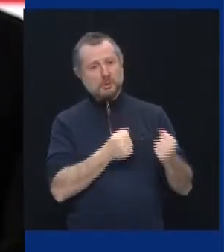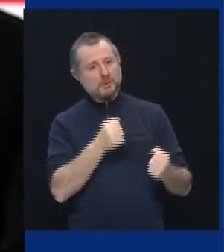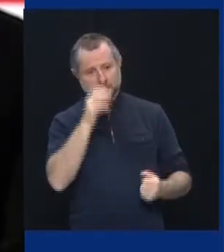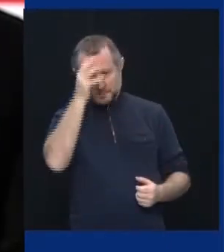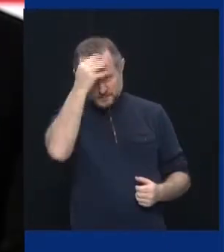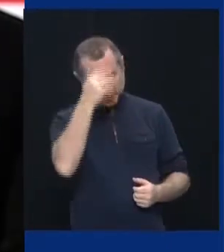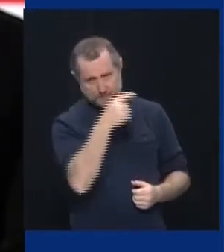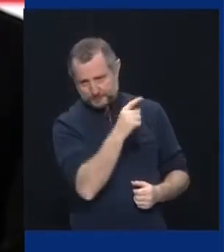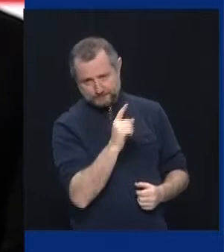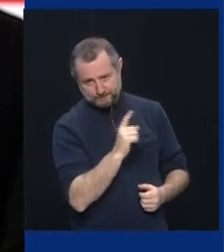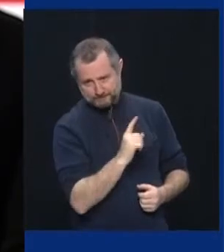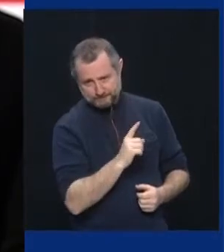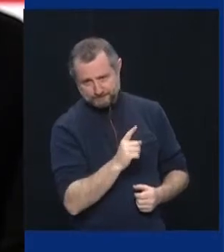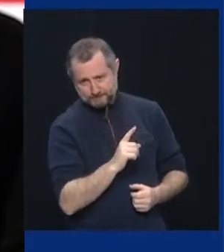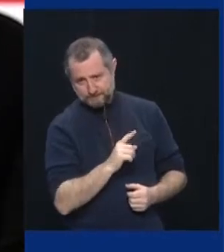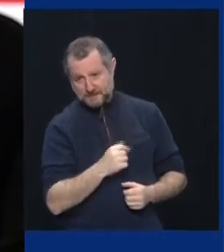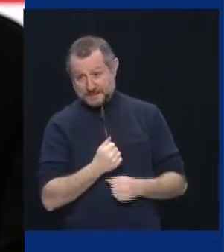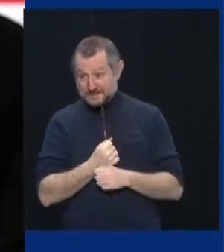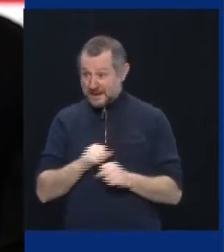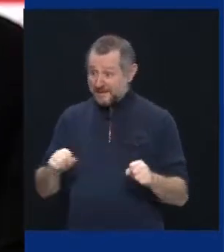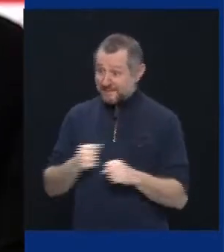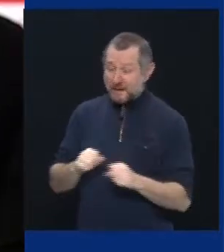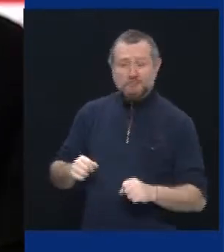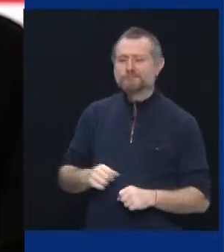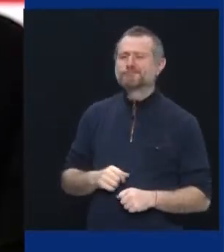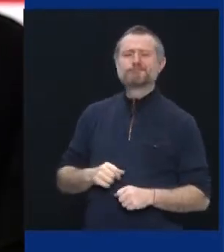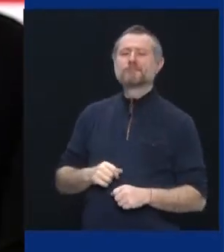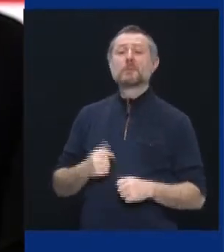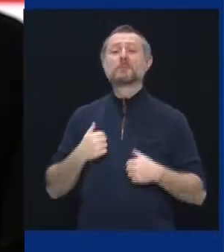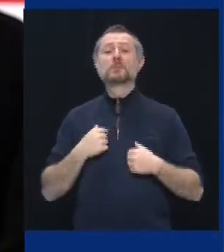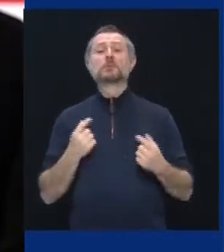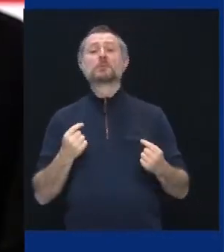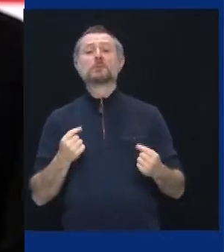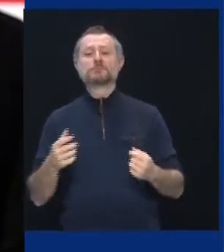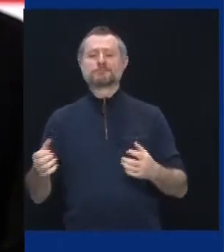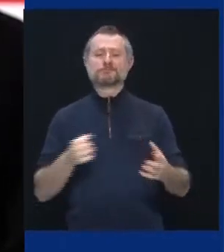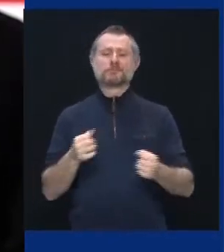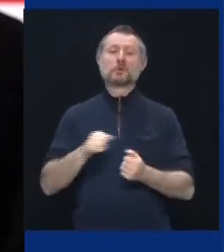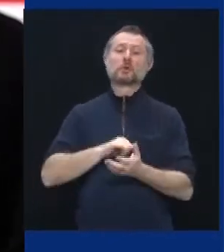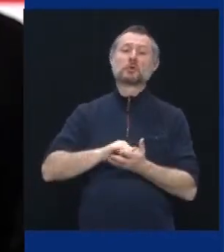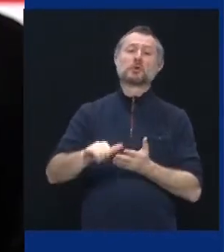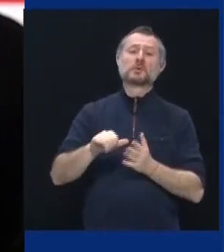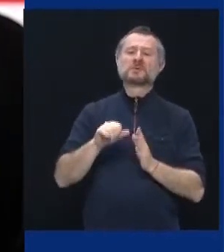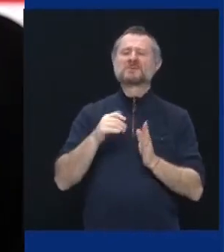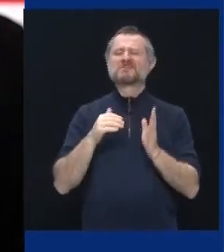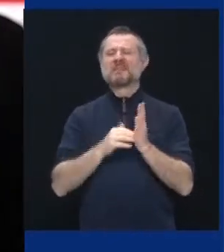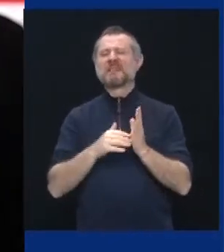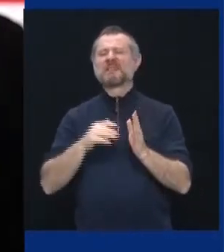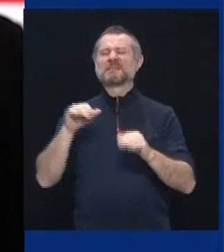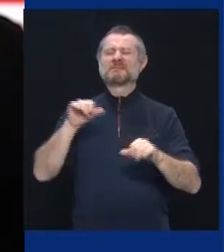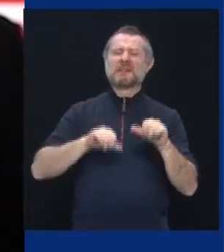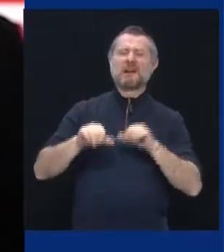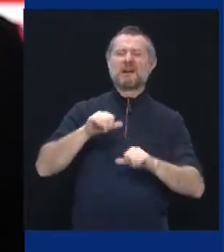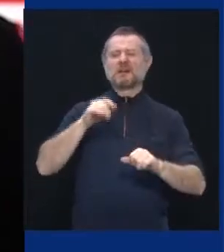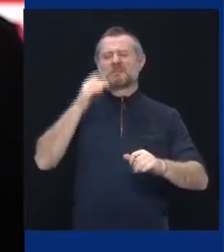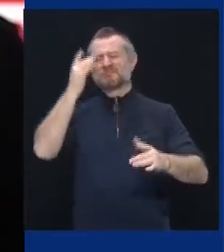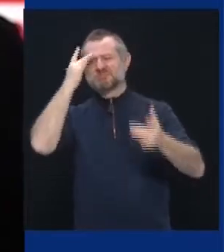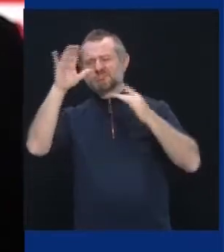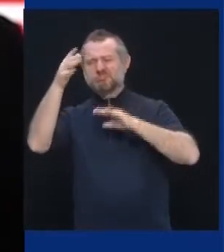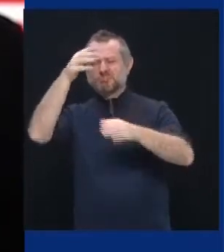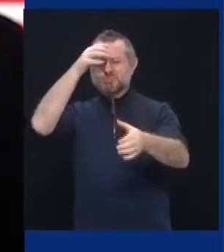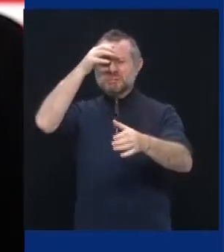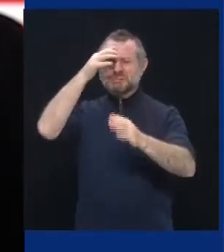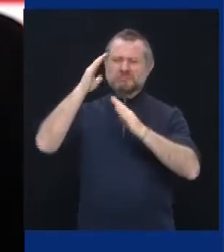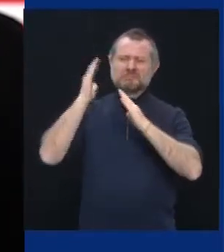safe. But we put together a New York State panel, all the best doctors we have,